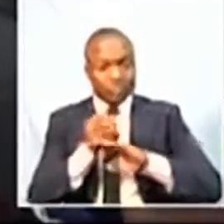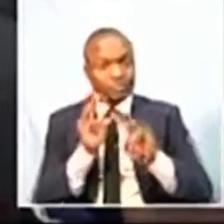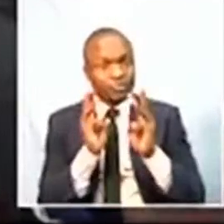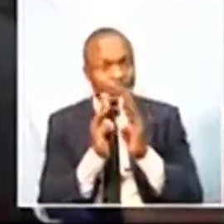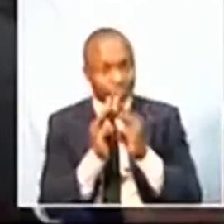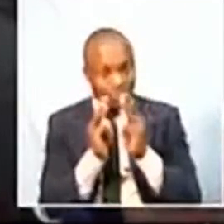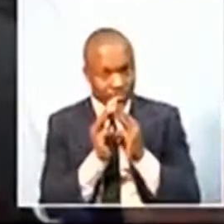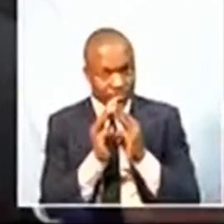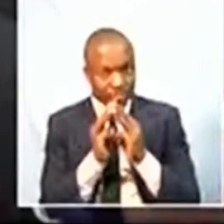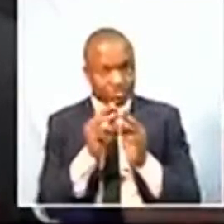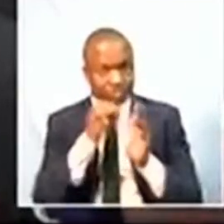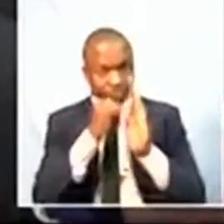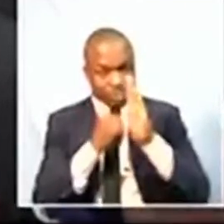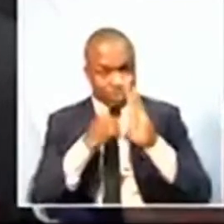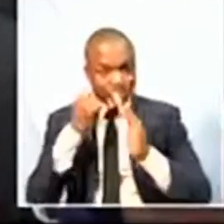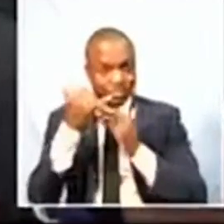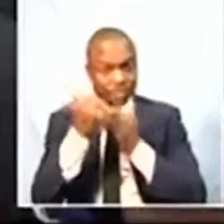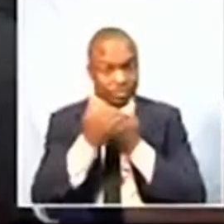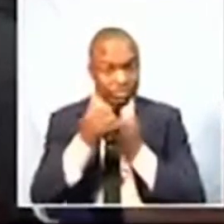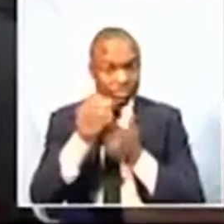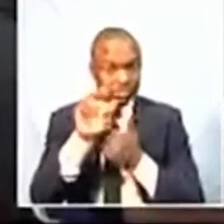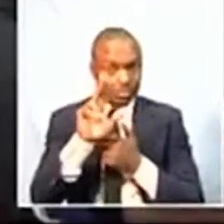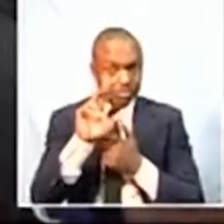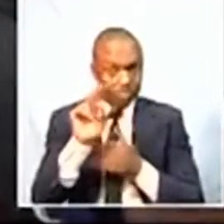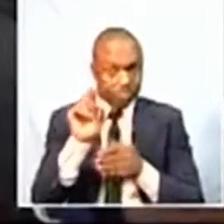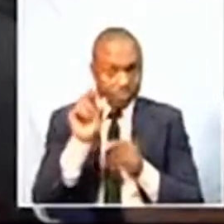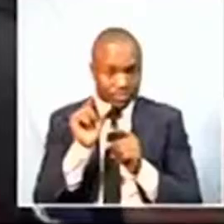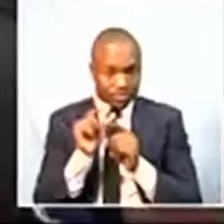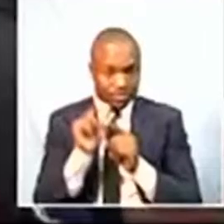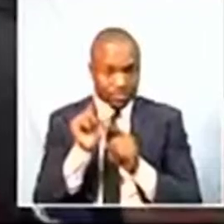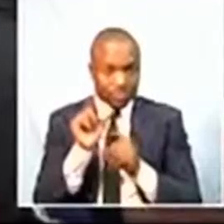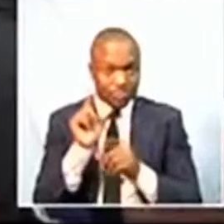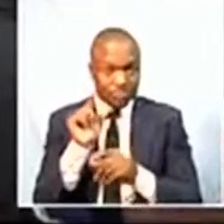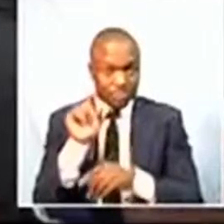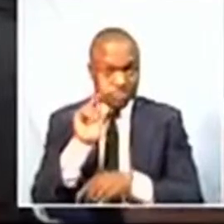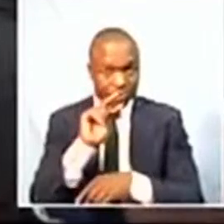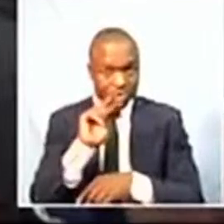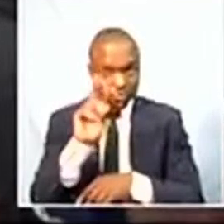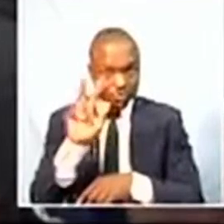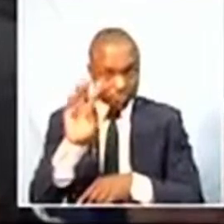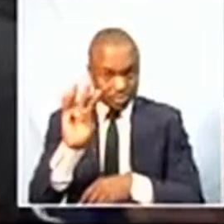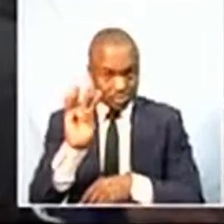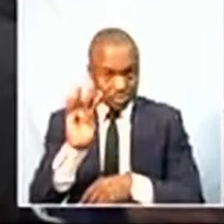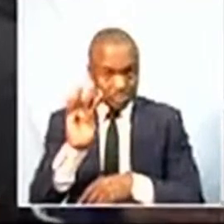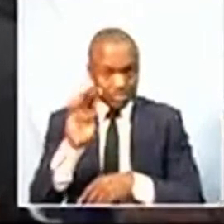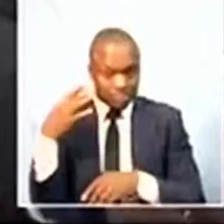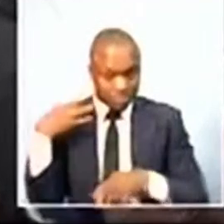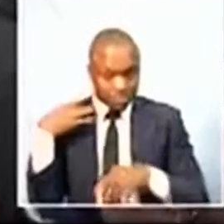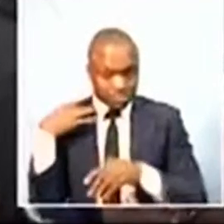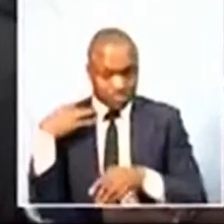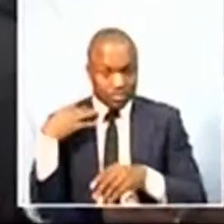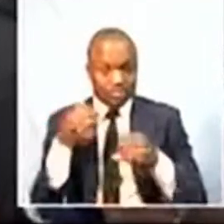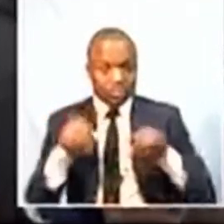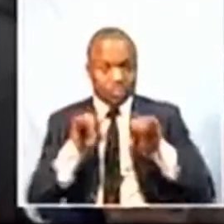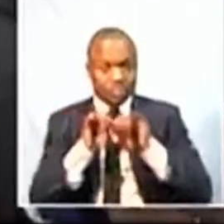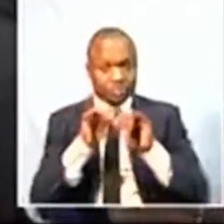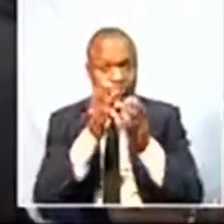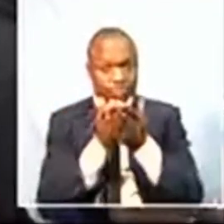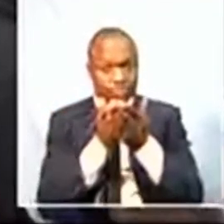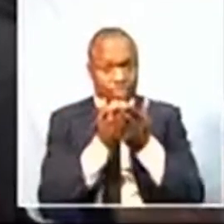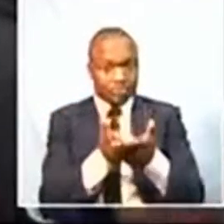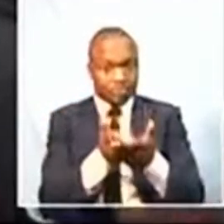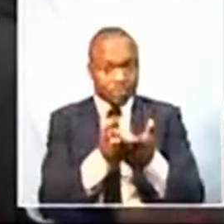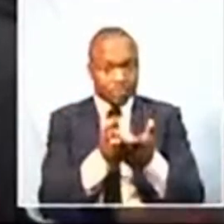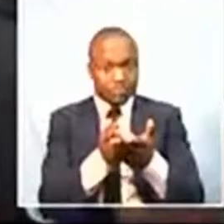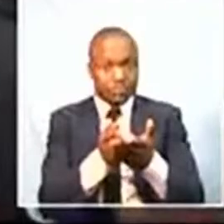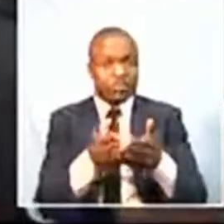on July 31st, 2024, to be reminded of the necessity of submitting ownership documents to